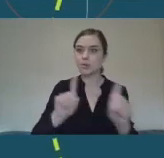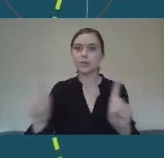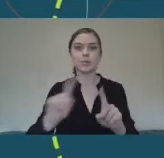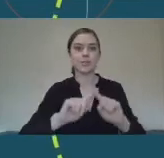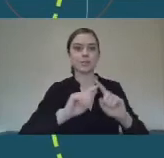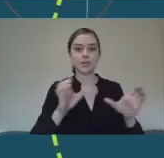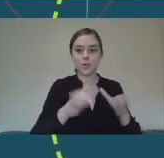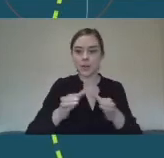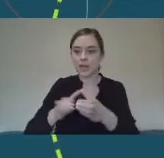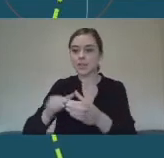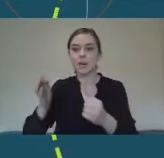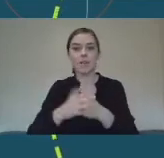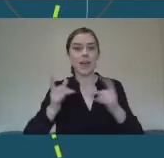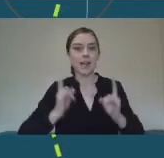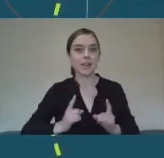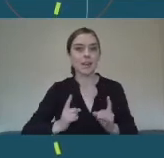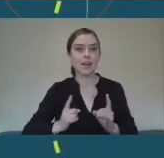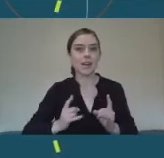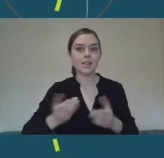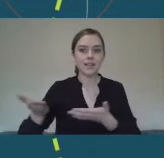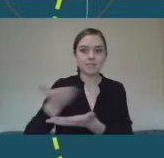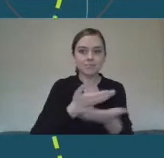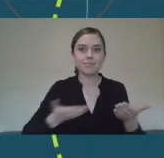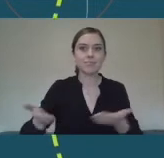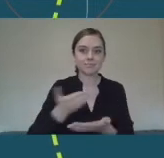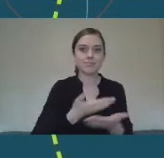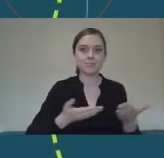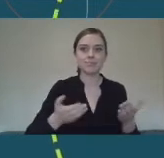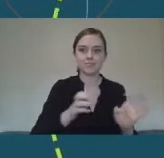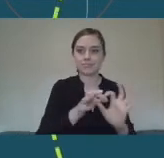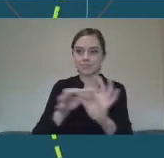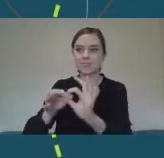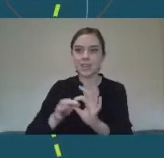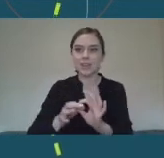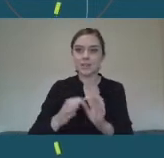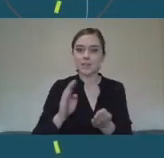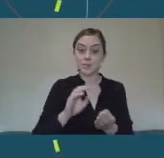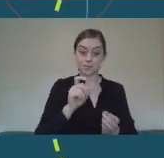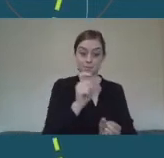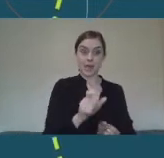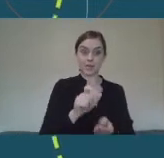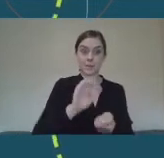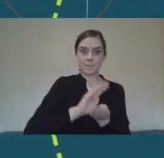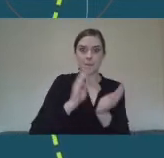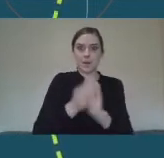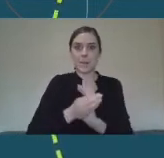point make that seamless interaction to get patients to become participants in programs such as